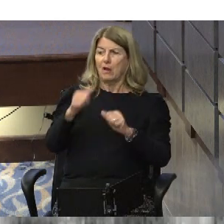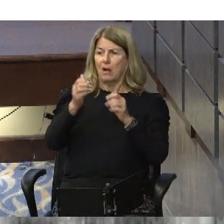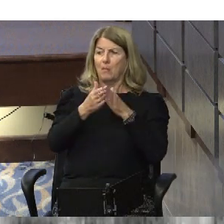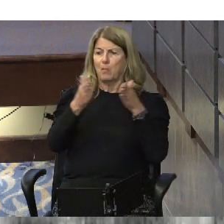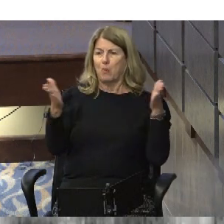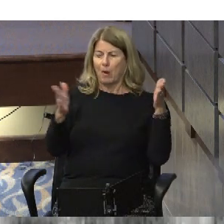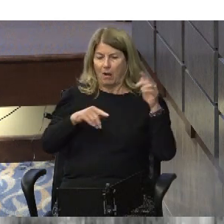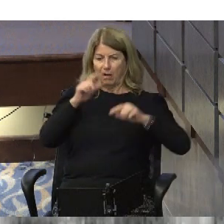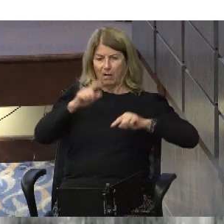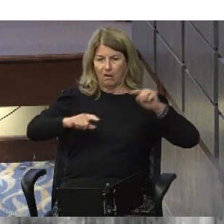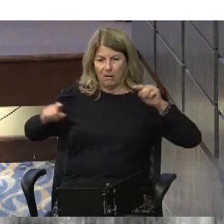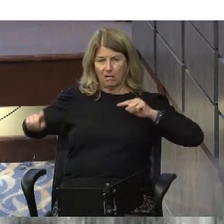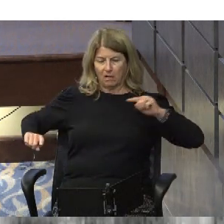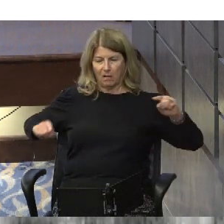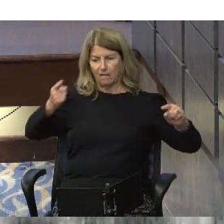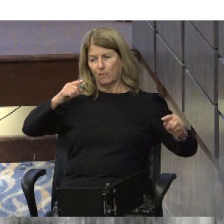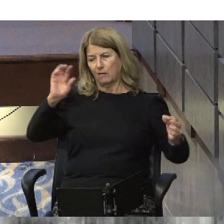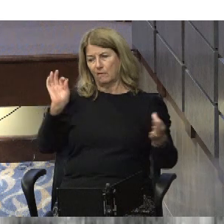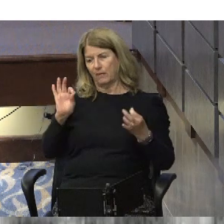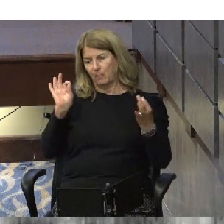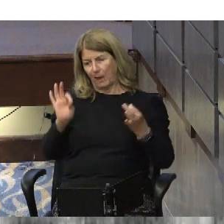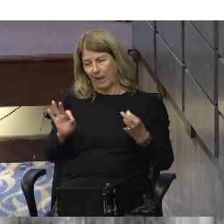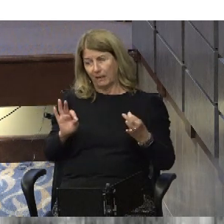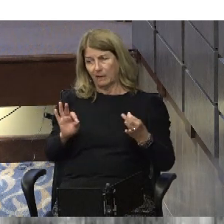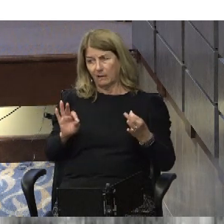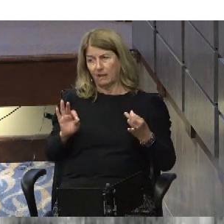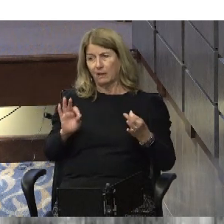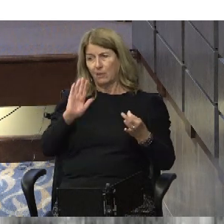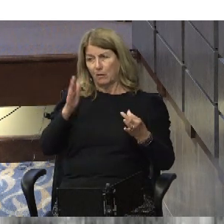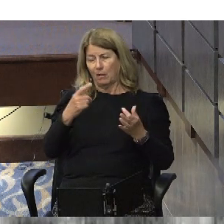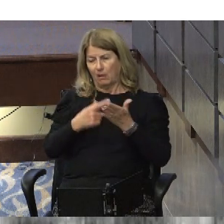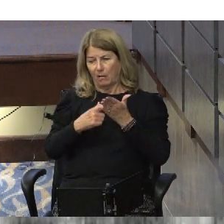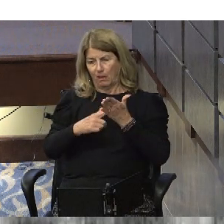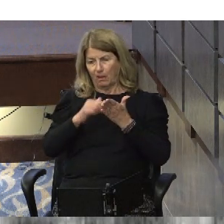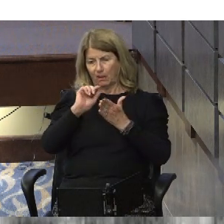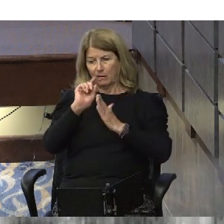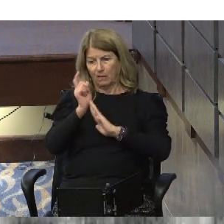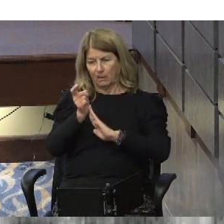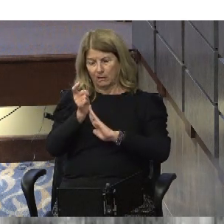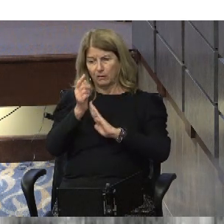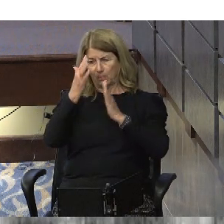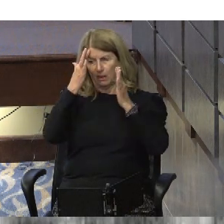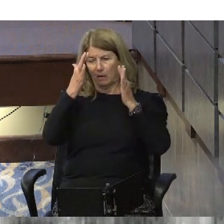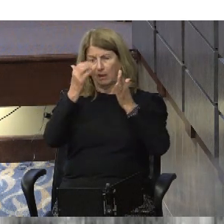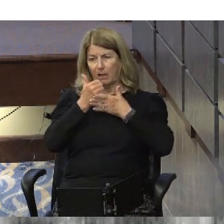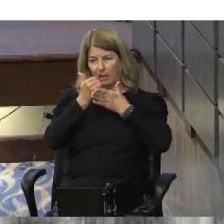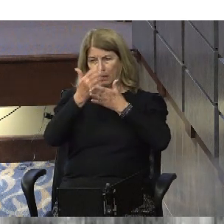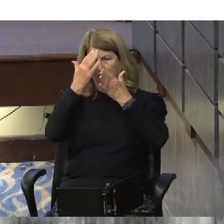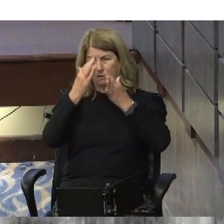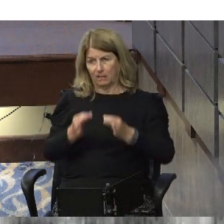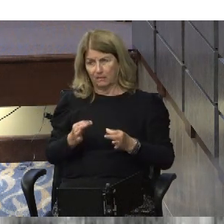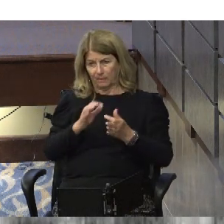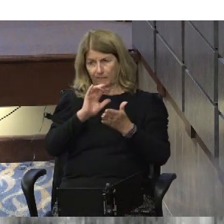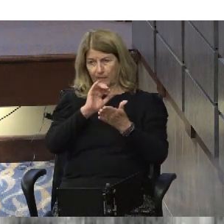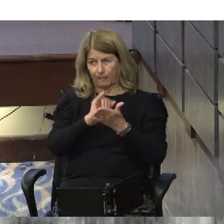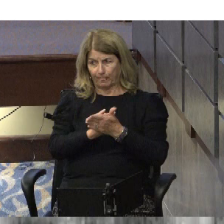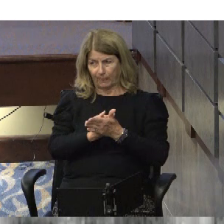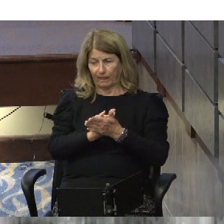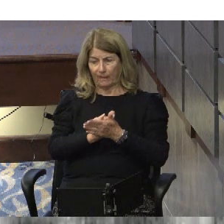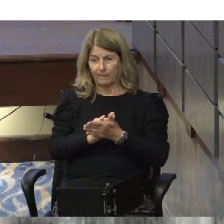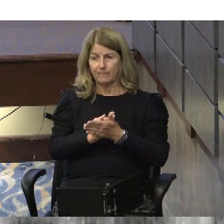stakeholder feedback and citizen feedback, which we'll go over in a moment, to help determine this allocation as described by the plan.